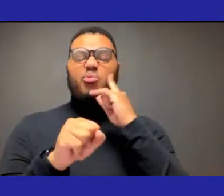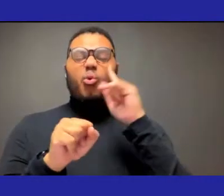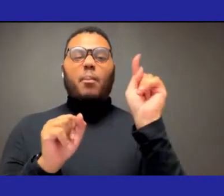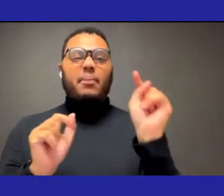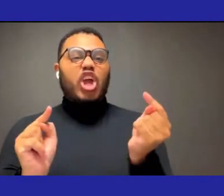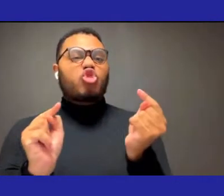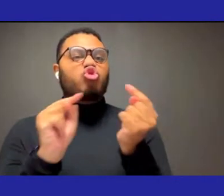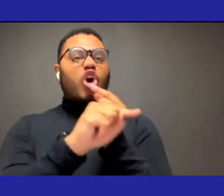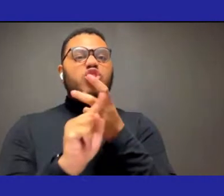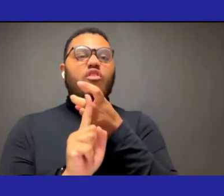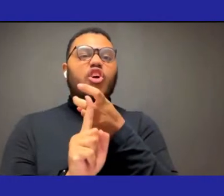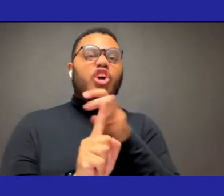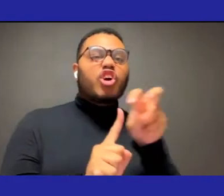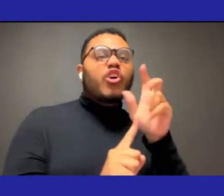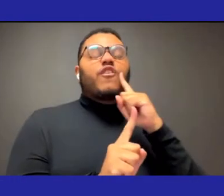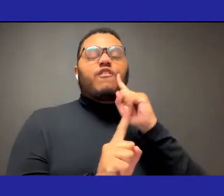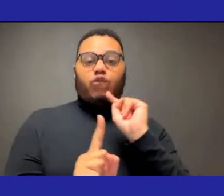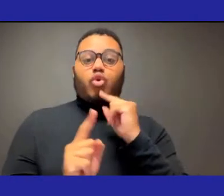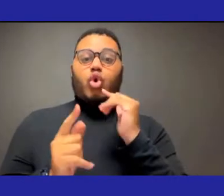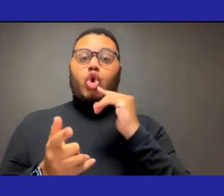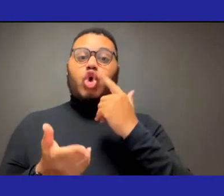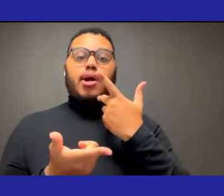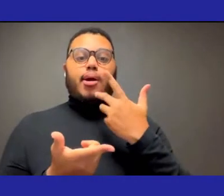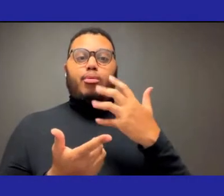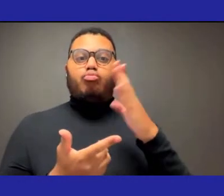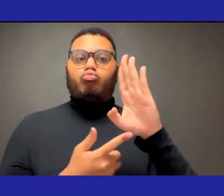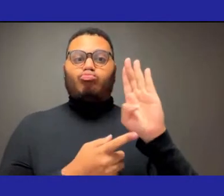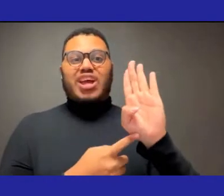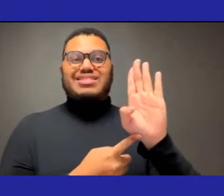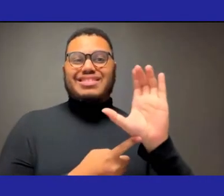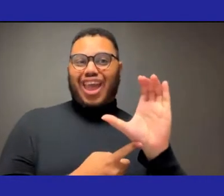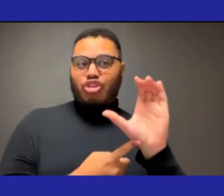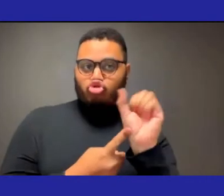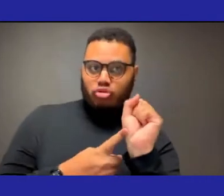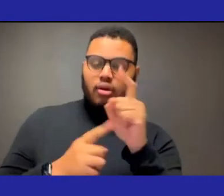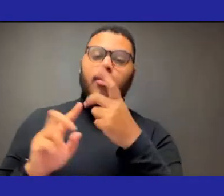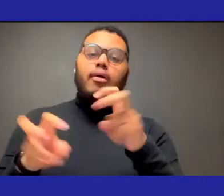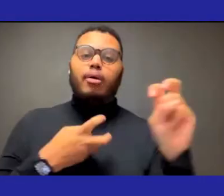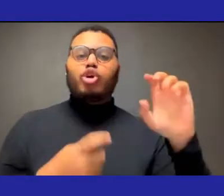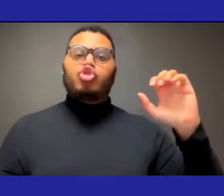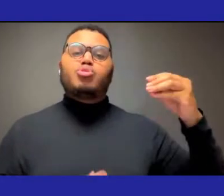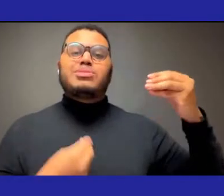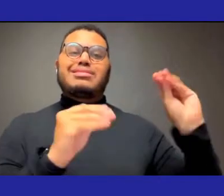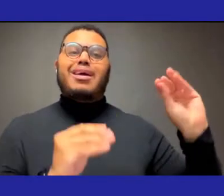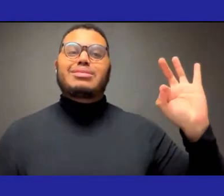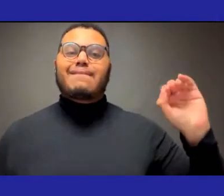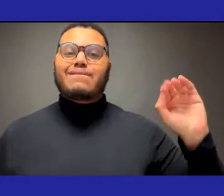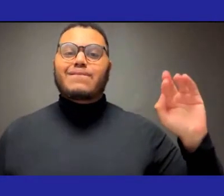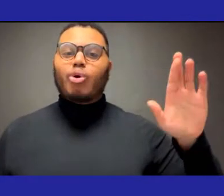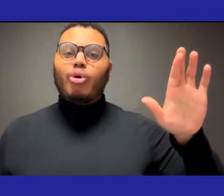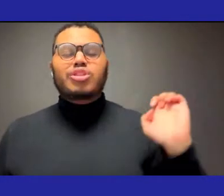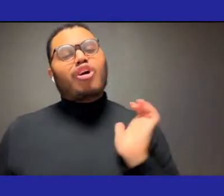screening. We'll move from mPulse to Salesforce, which is our CRM